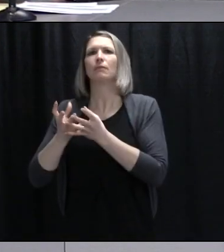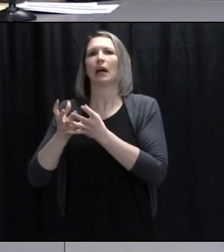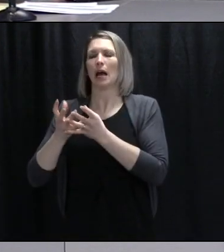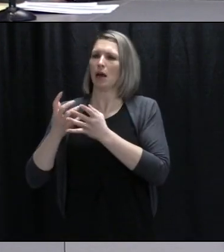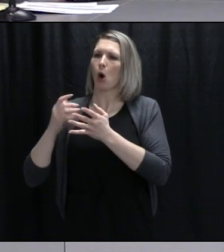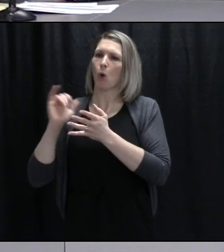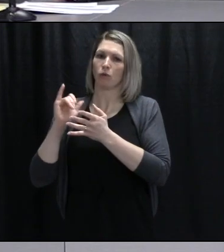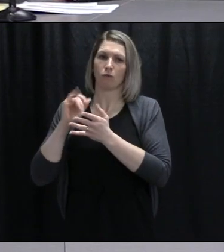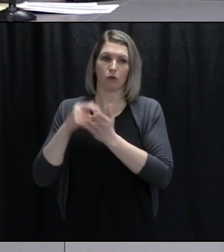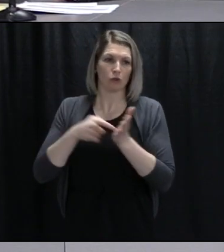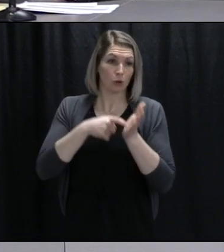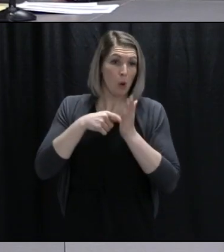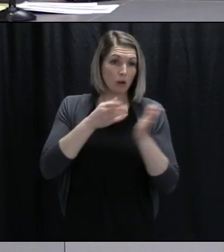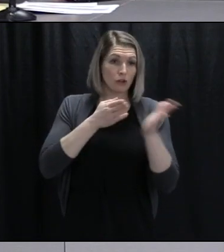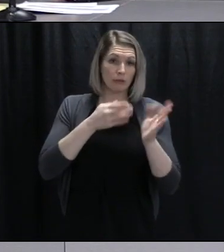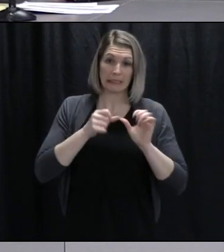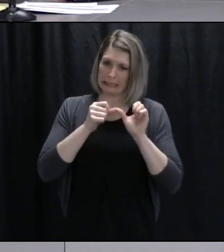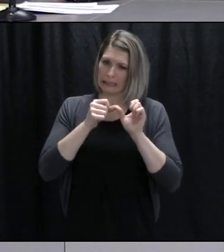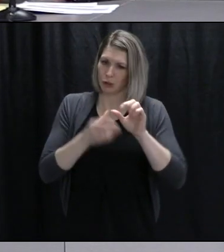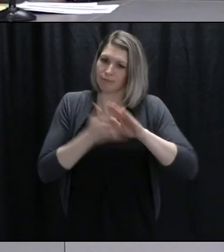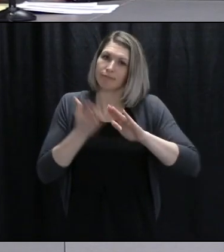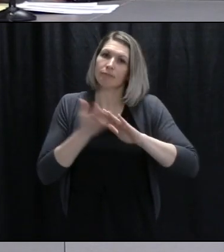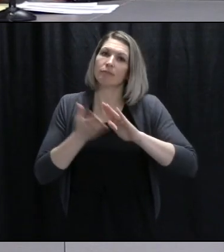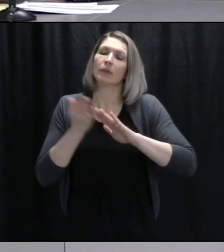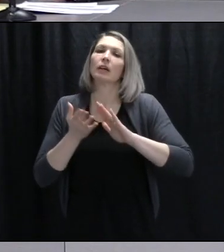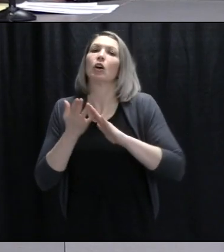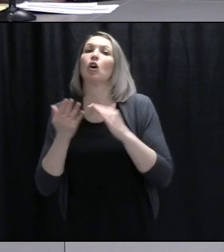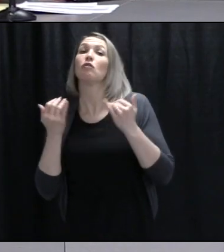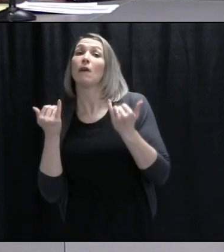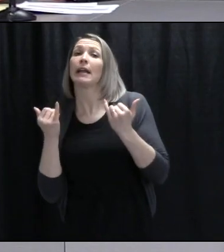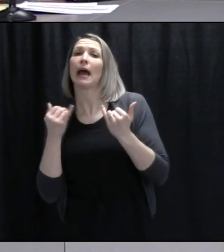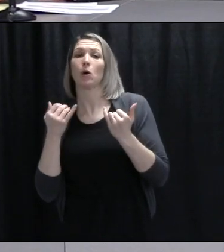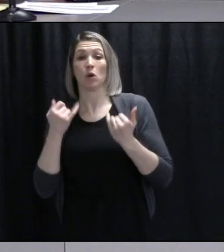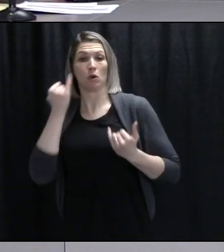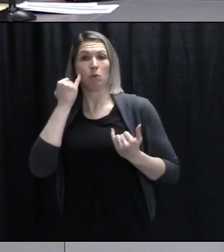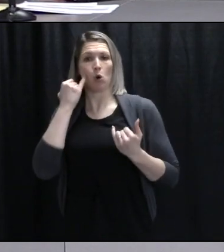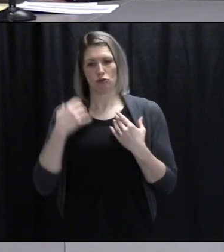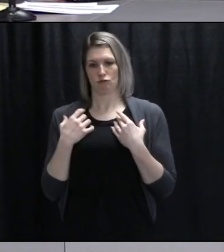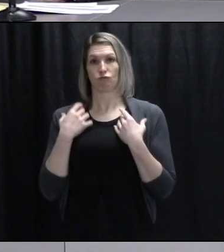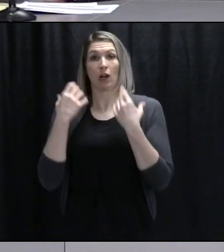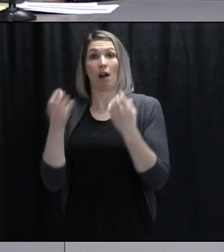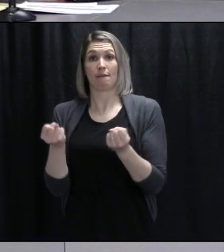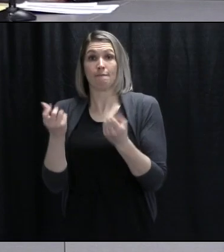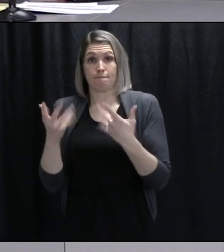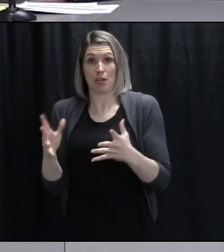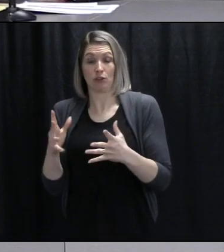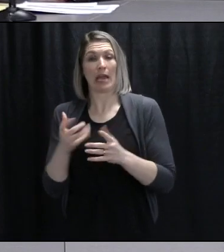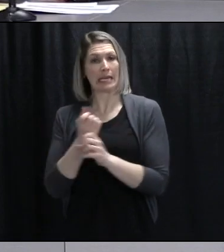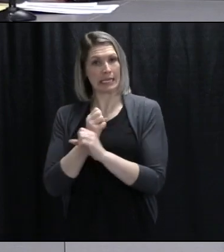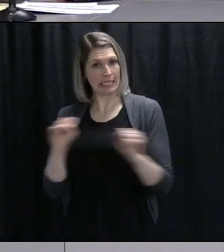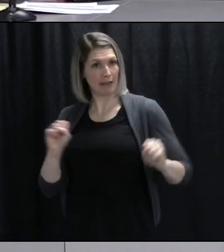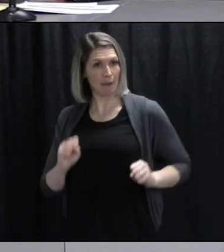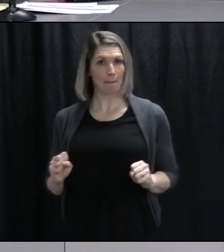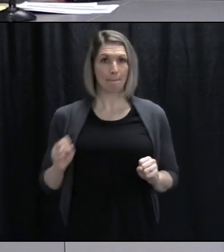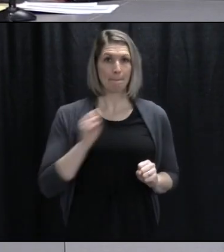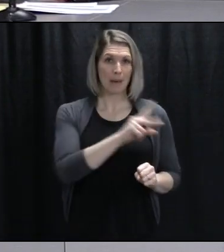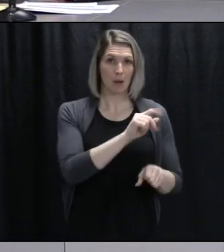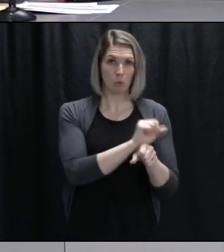people who have recovered from COVID-19? Are they safe to return to the workplace? Is it possible for them to still spread the virus?